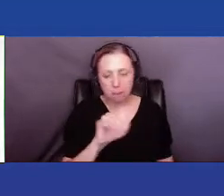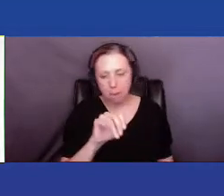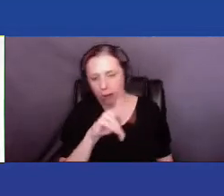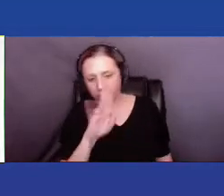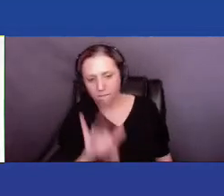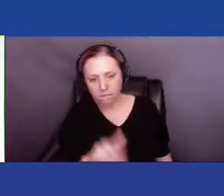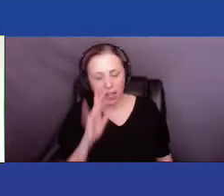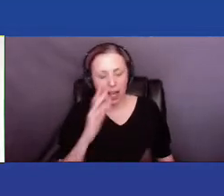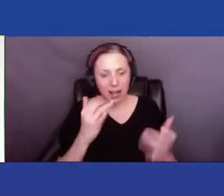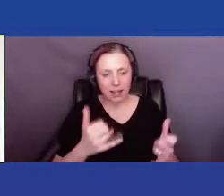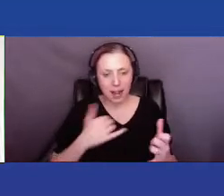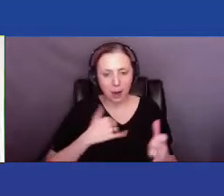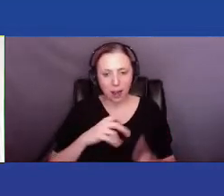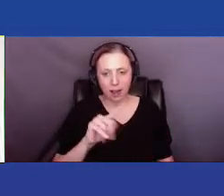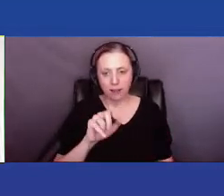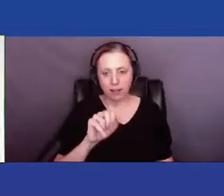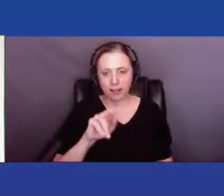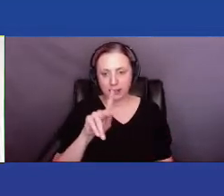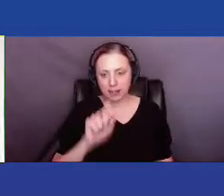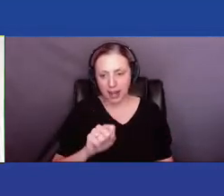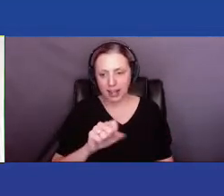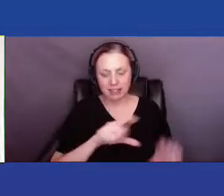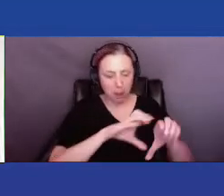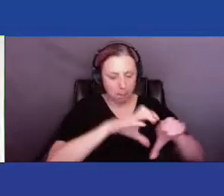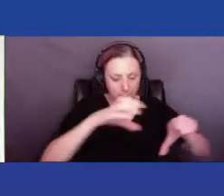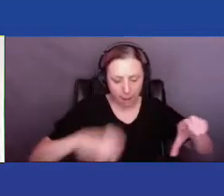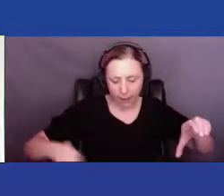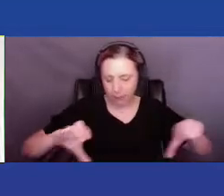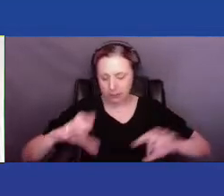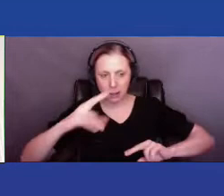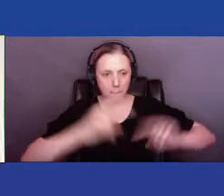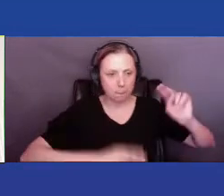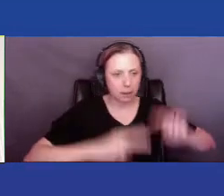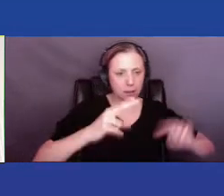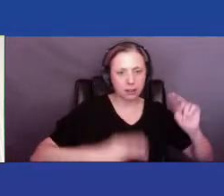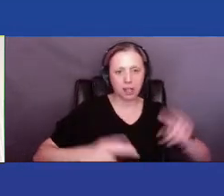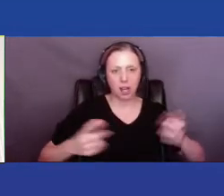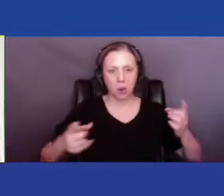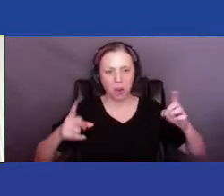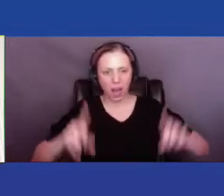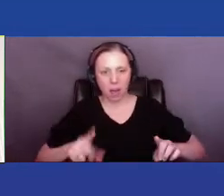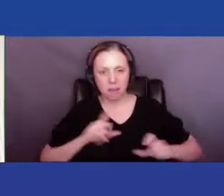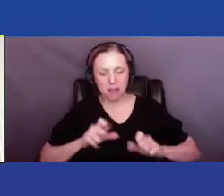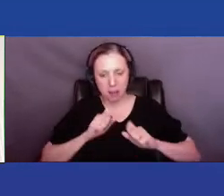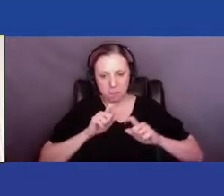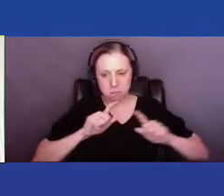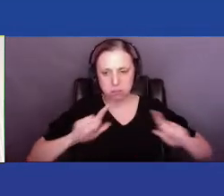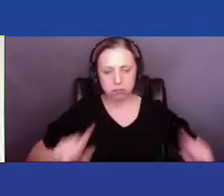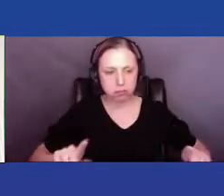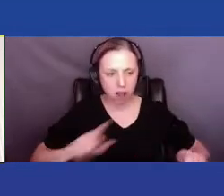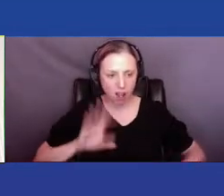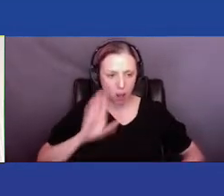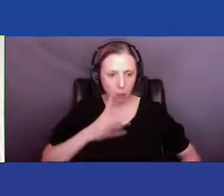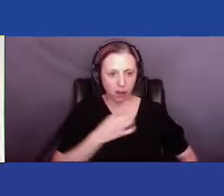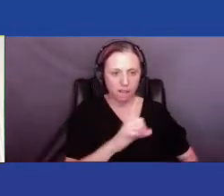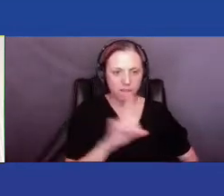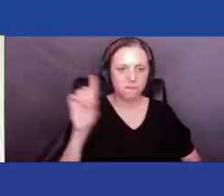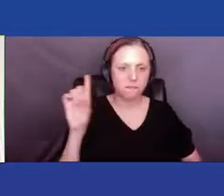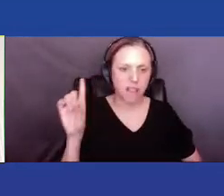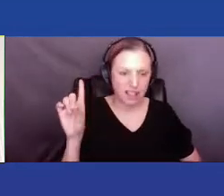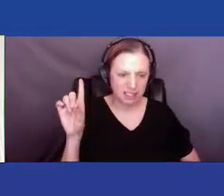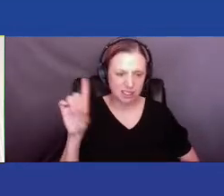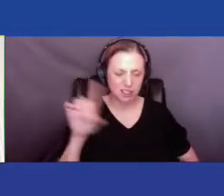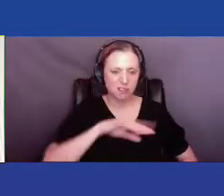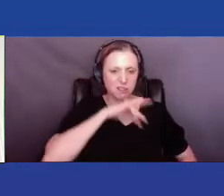buildings, tanks, piers, pipes, and stacks, belching offensive and deleterious effluvium into the